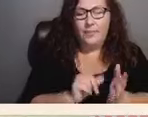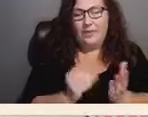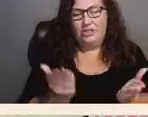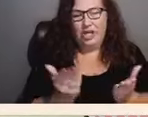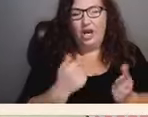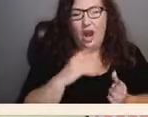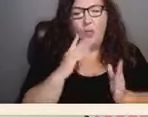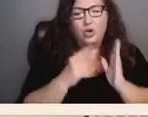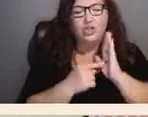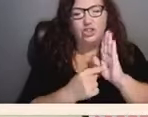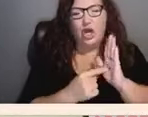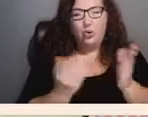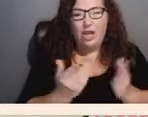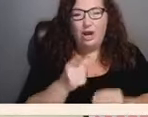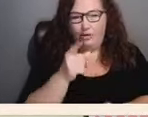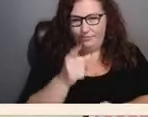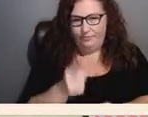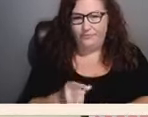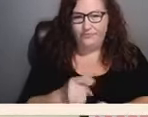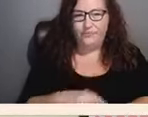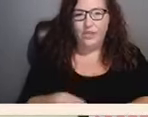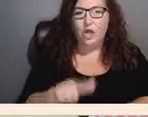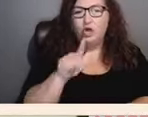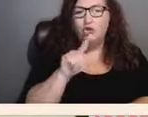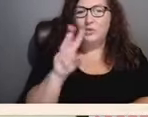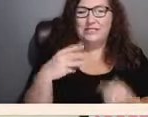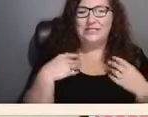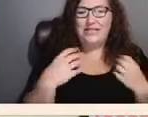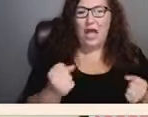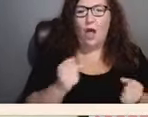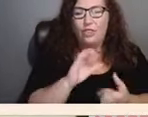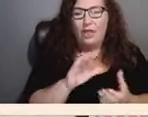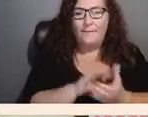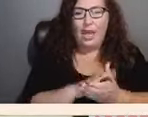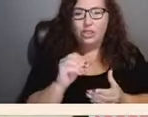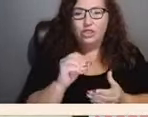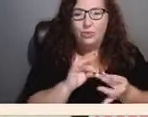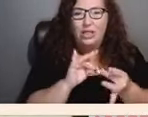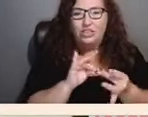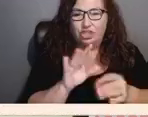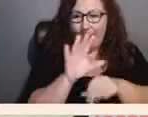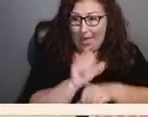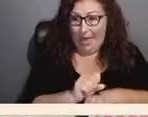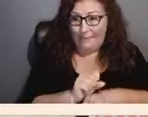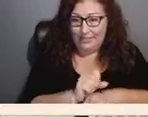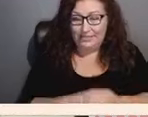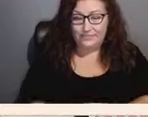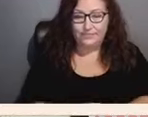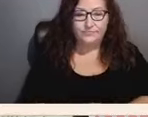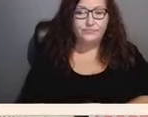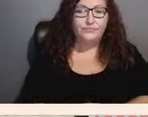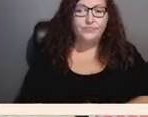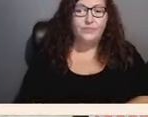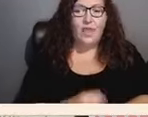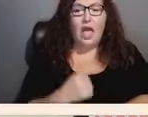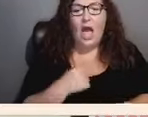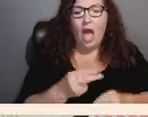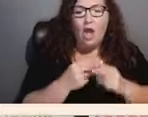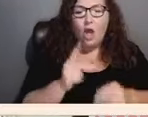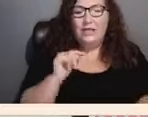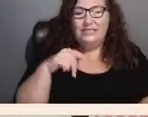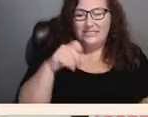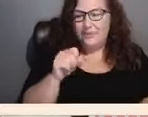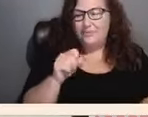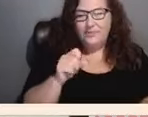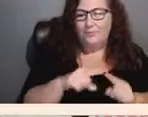here. 26 healthy marriage and relationship habits. I call it tips, but habits is good to